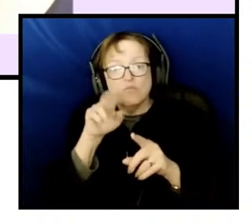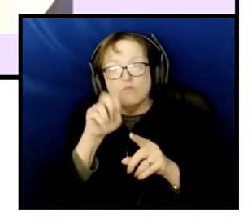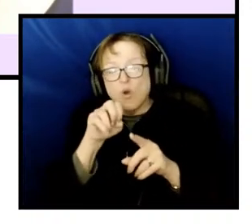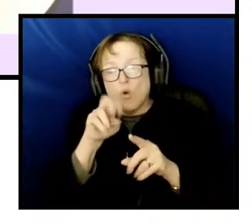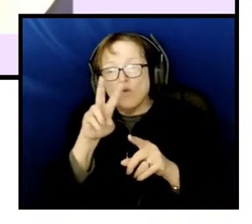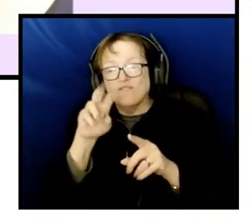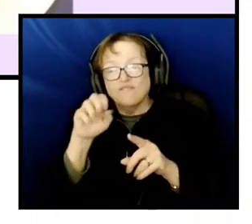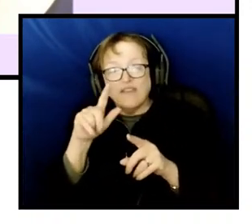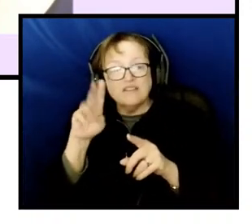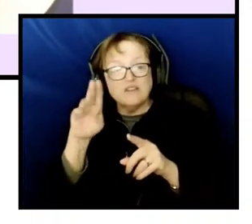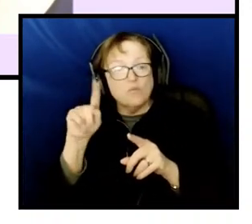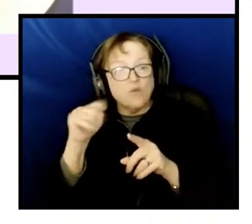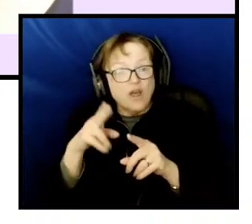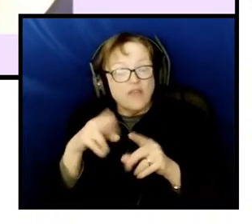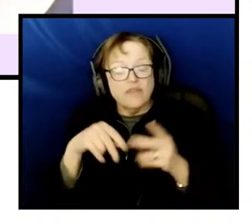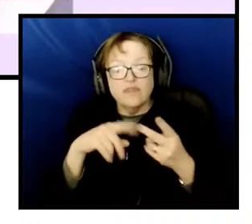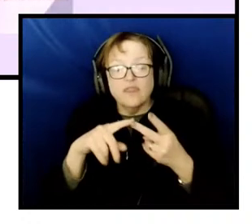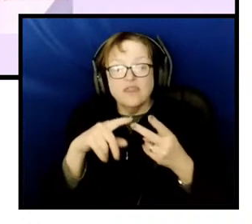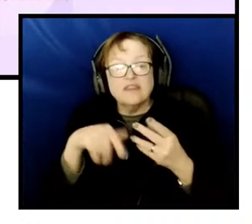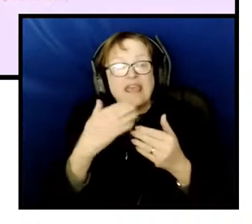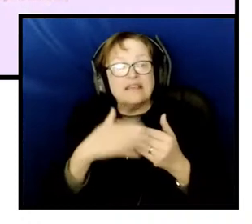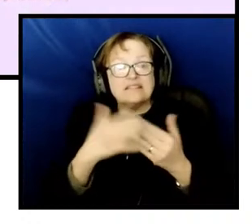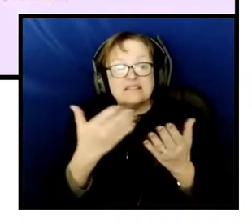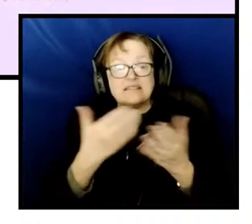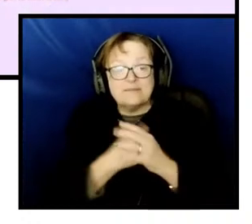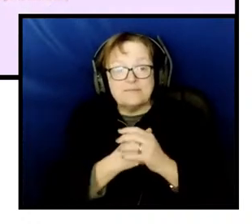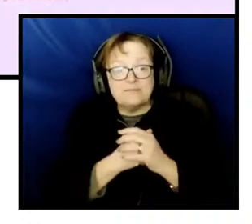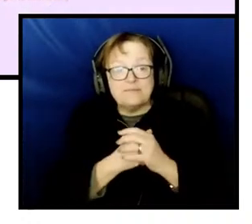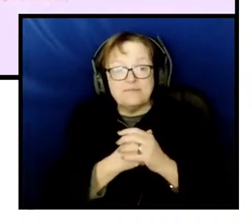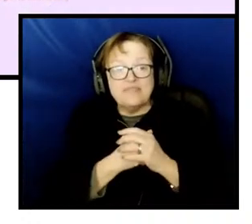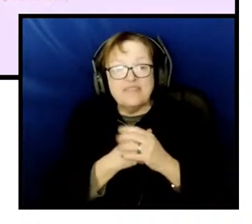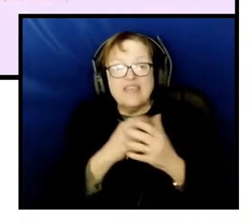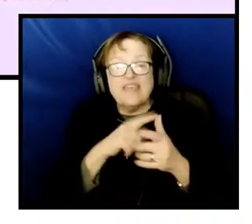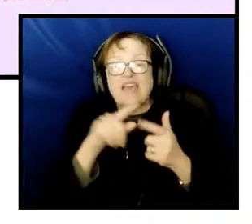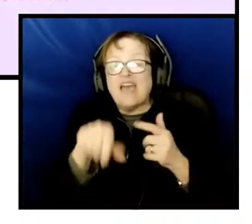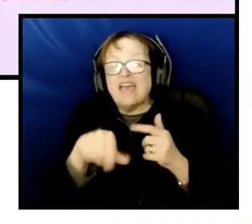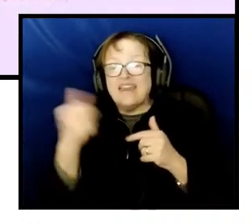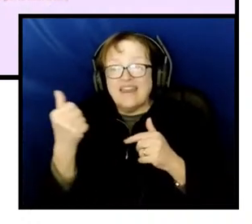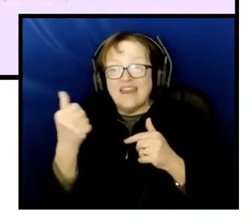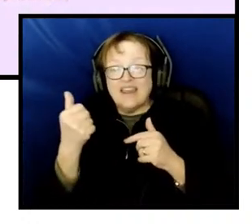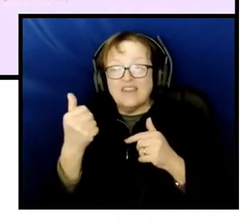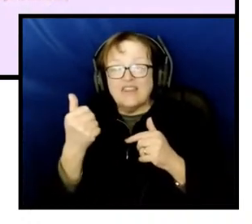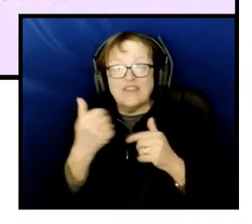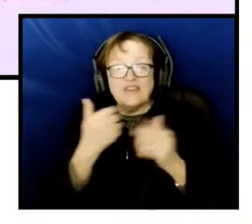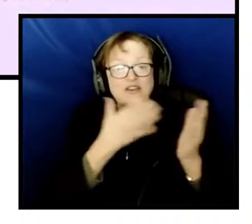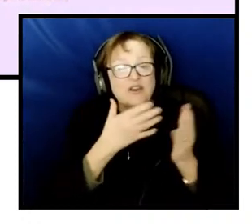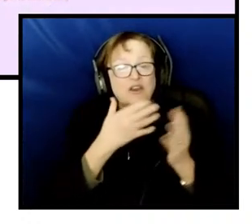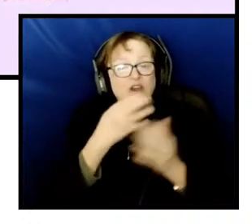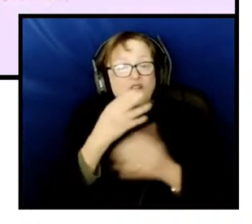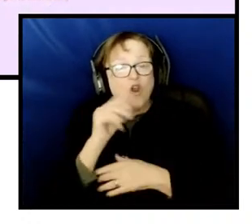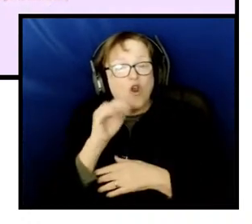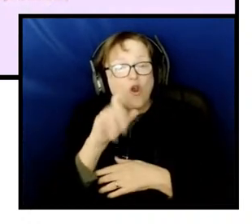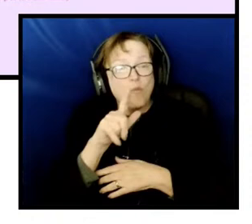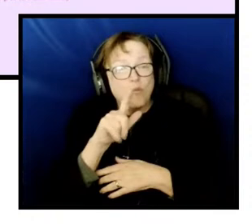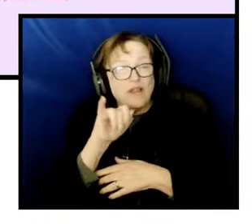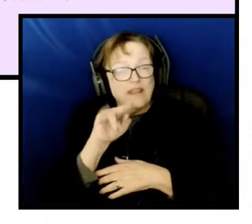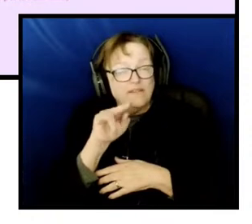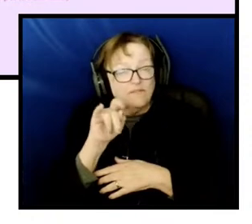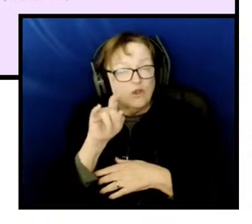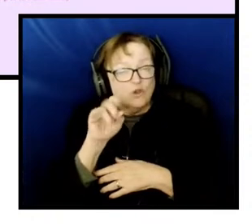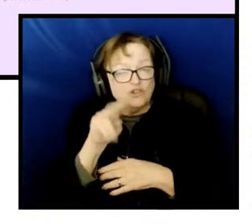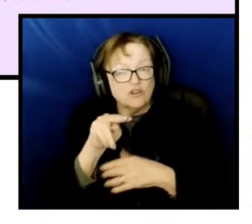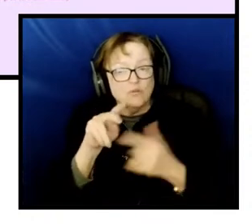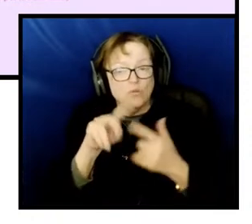broth. Next slide, please. And then another being herbal infusions. Then we also have a